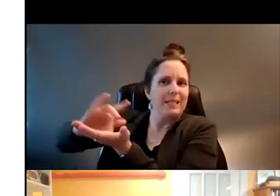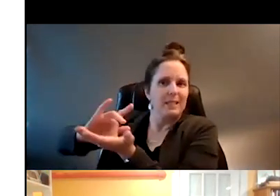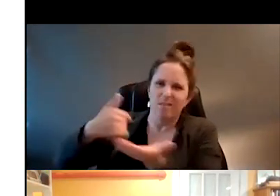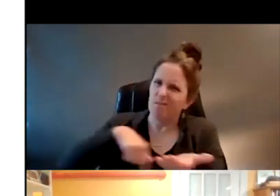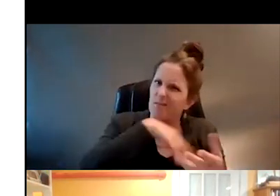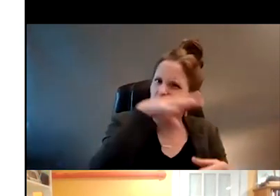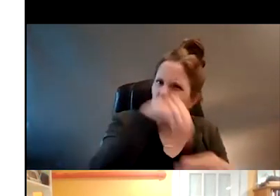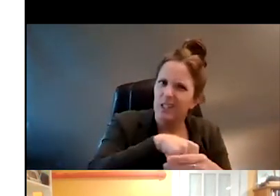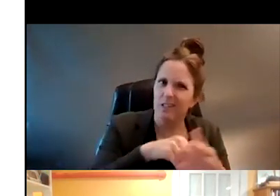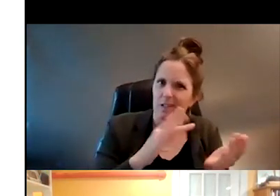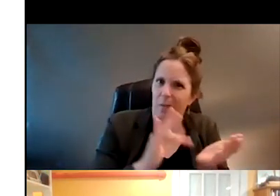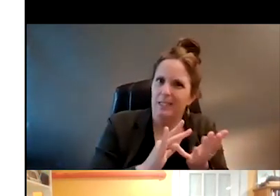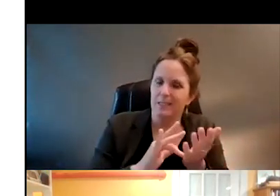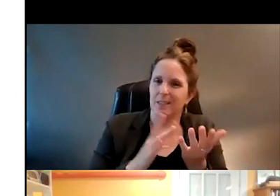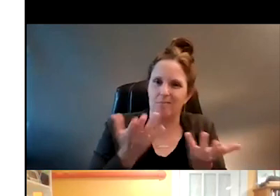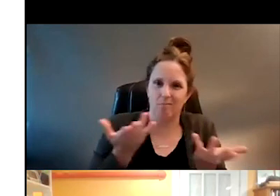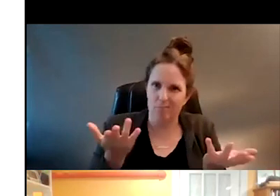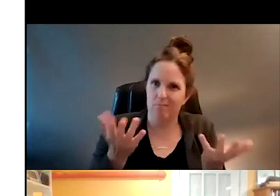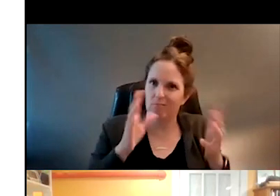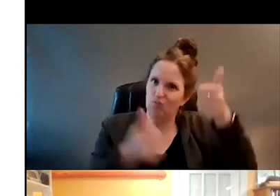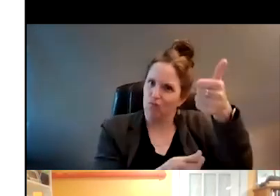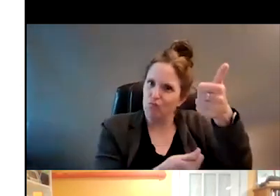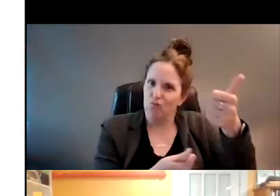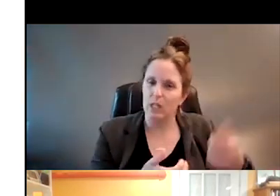medicine. And I hope I